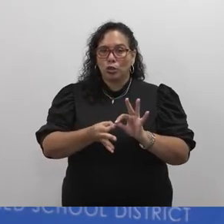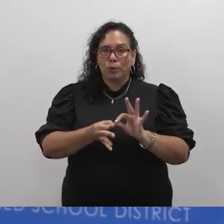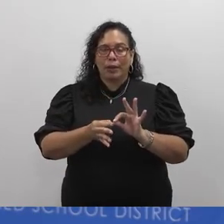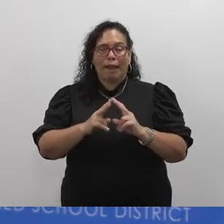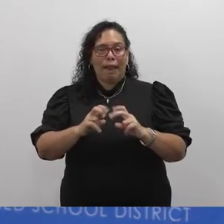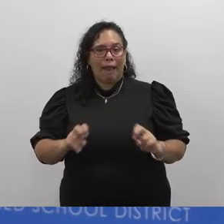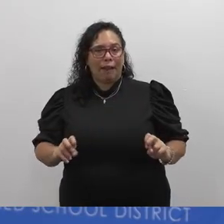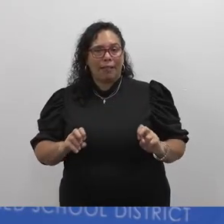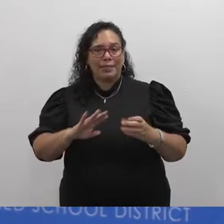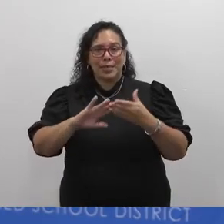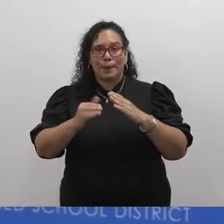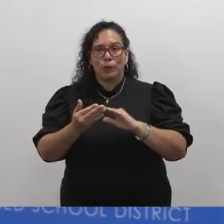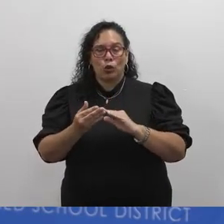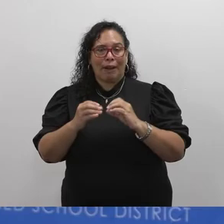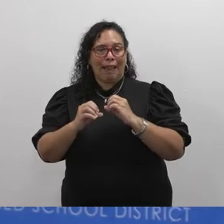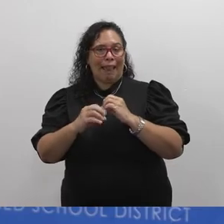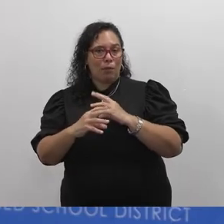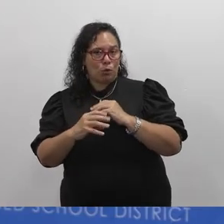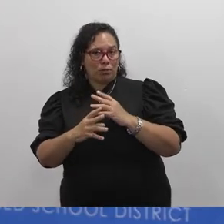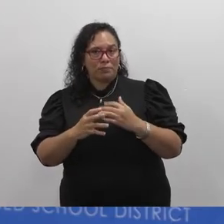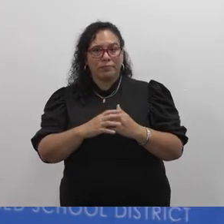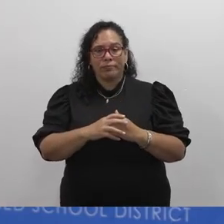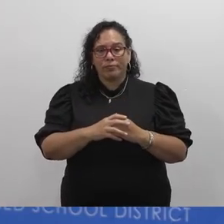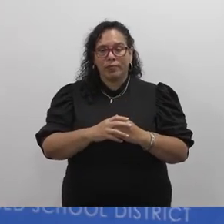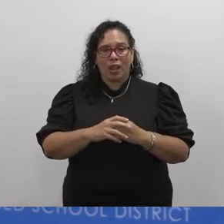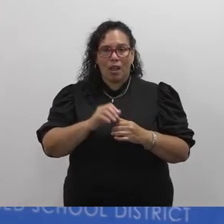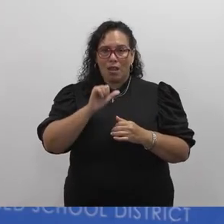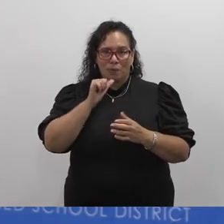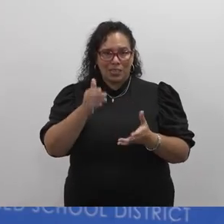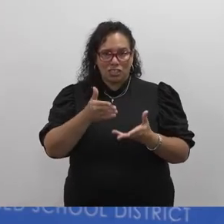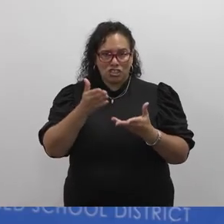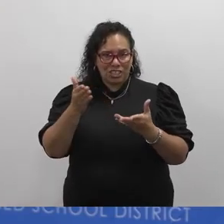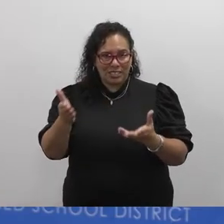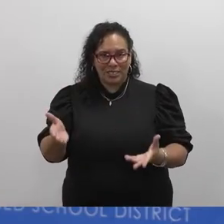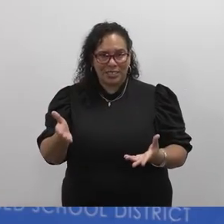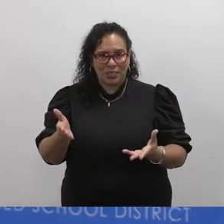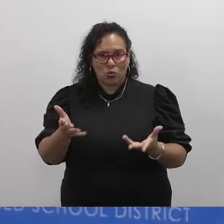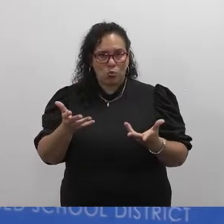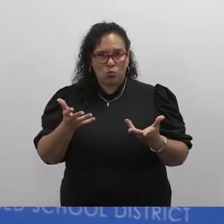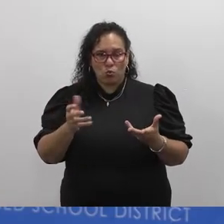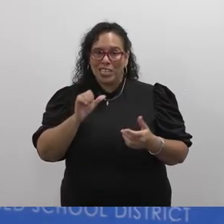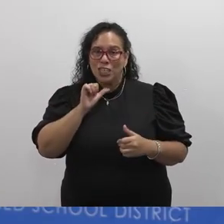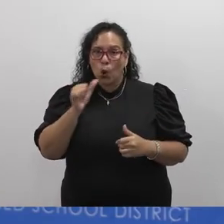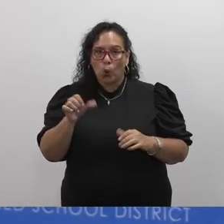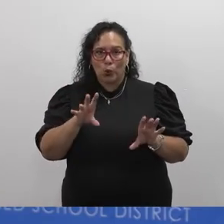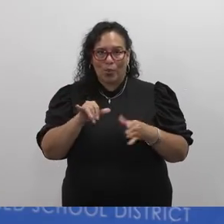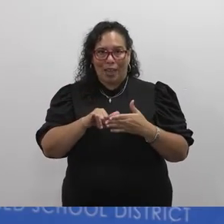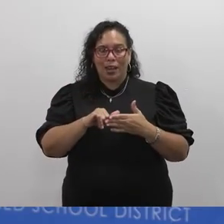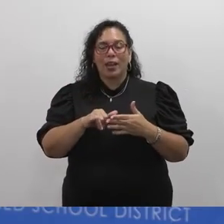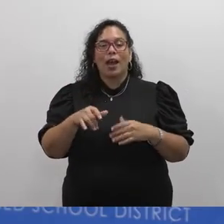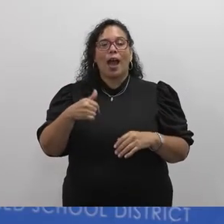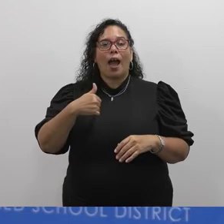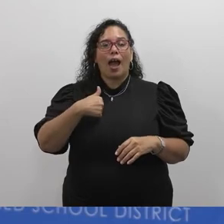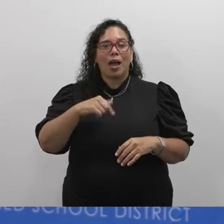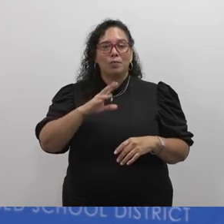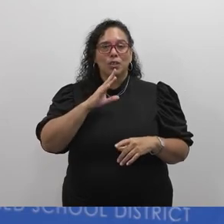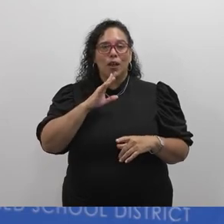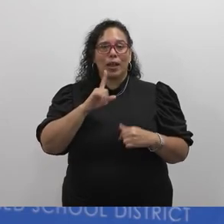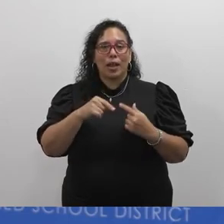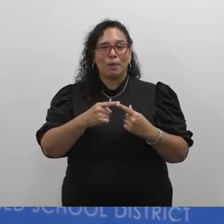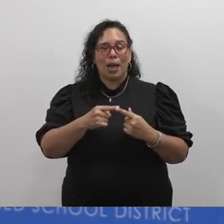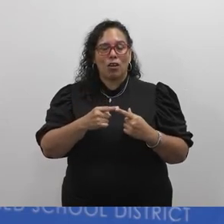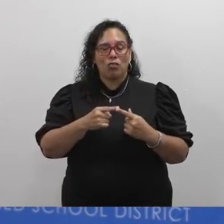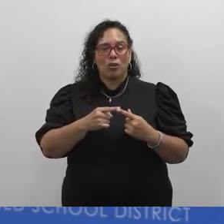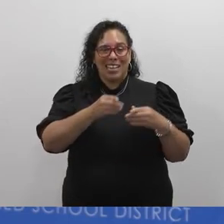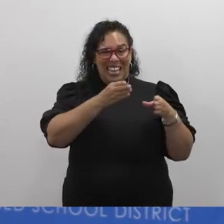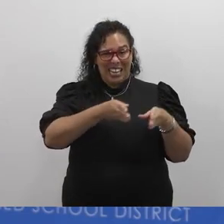input as well. And I'm not suggesting that we don't already do that as individuals here. What I'm talking about is as a board, as